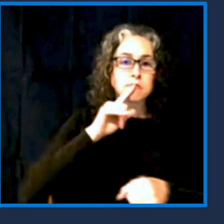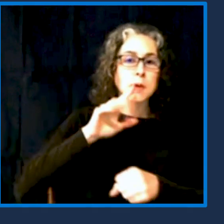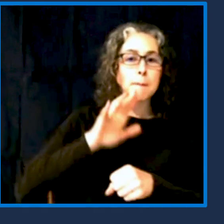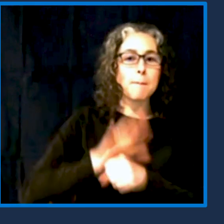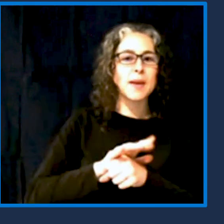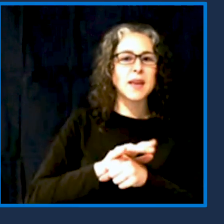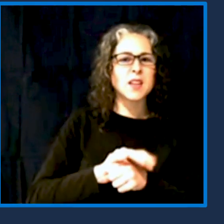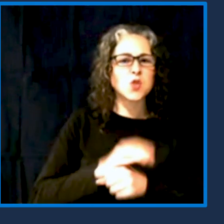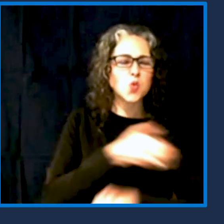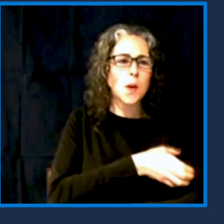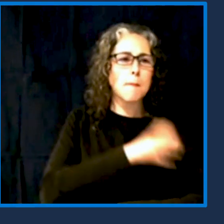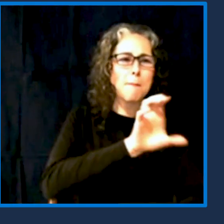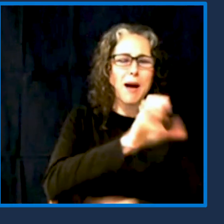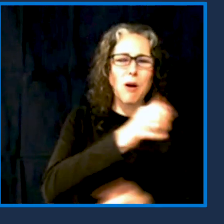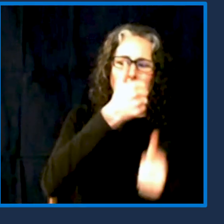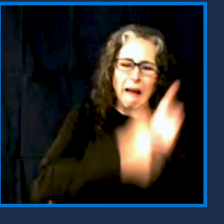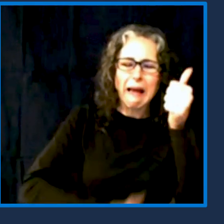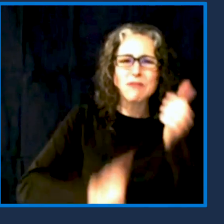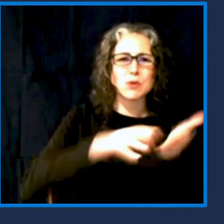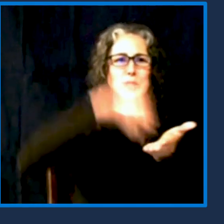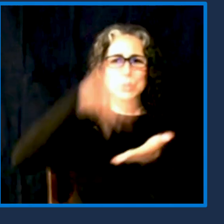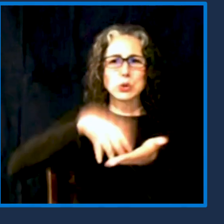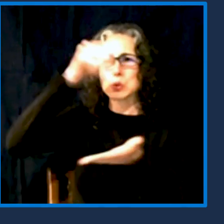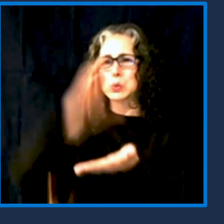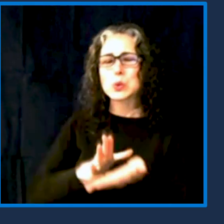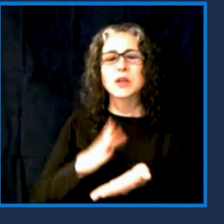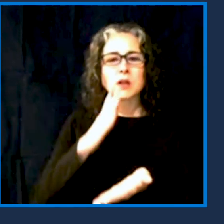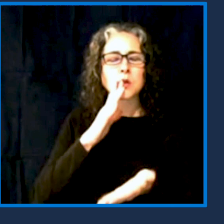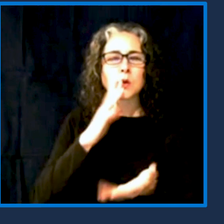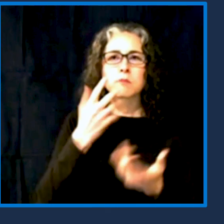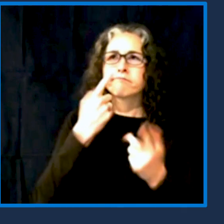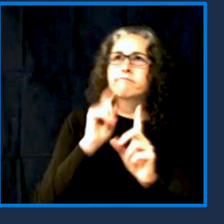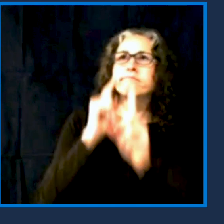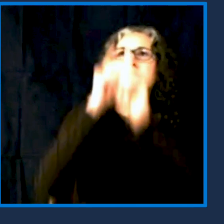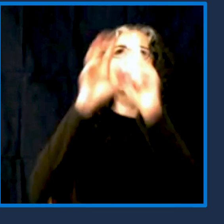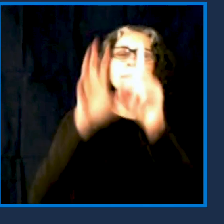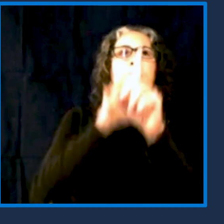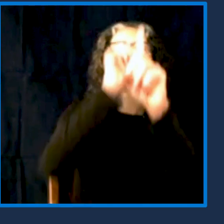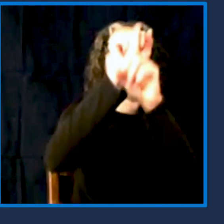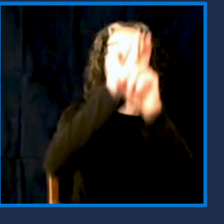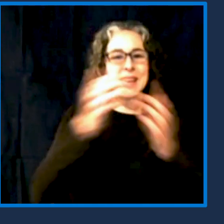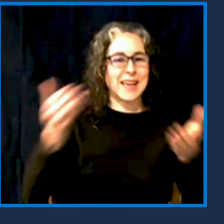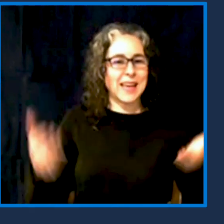every student on this planet to realize their dreams with Microsoft.